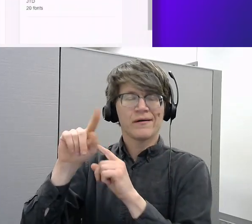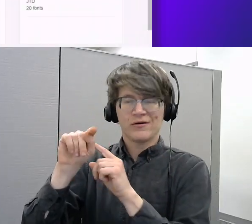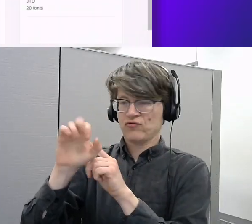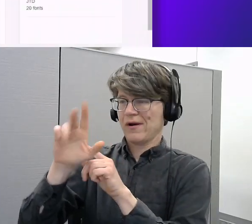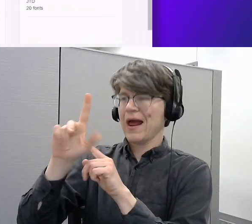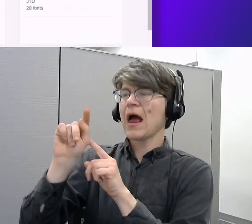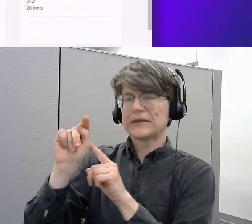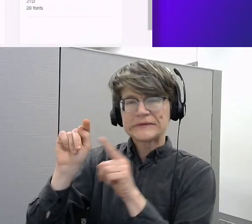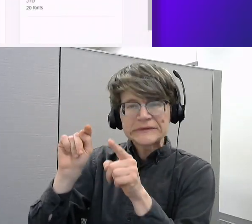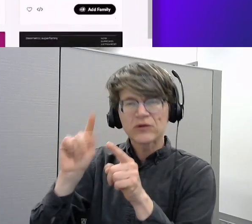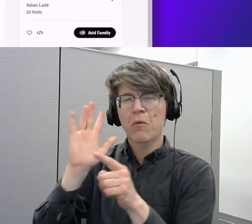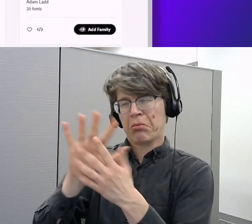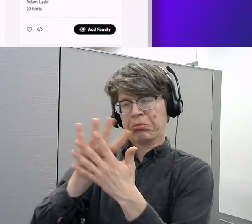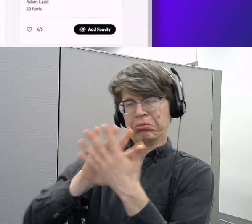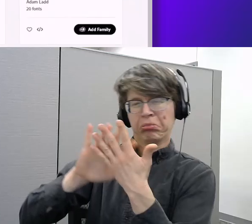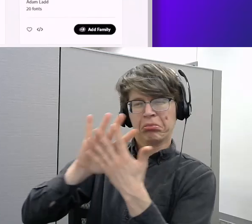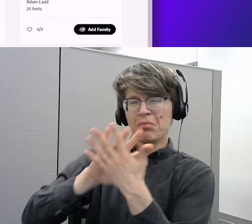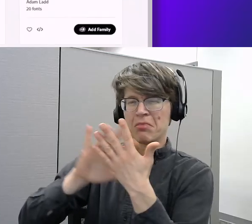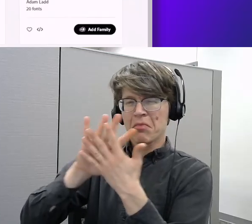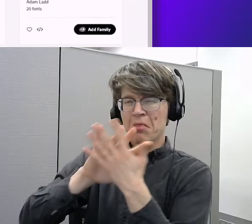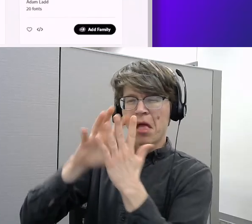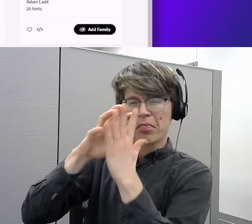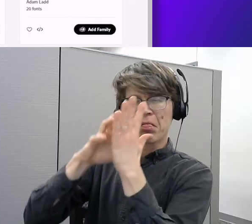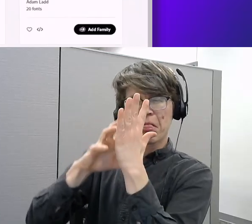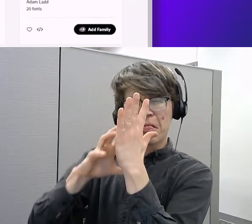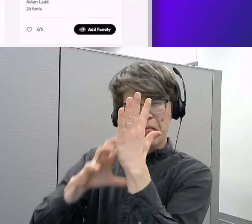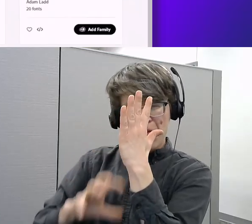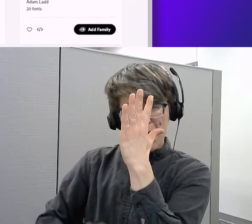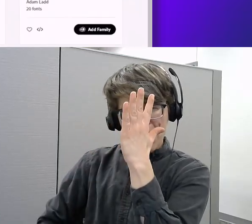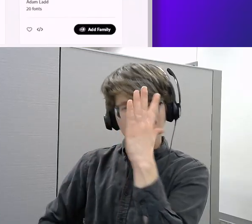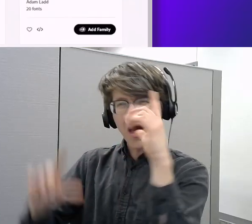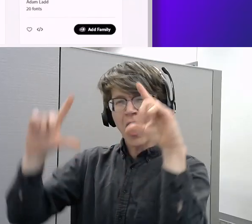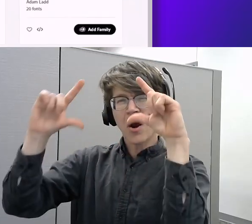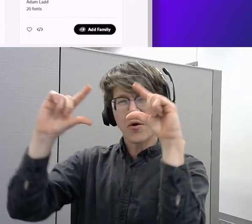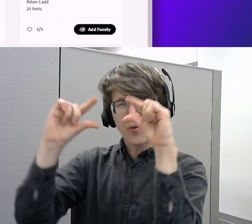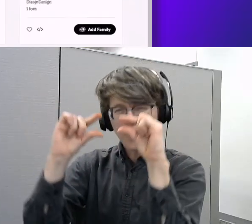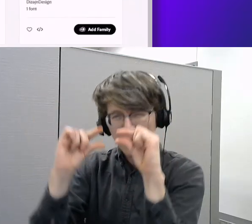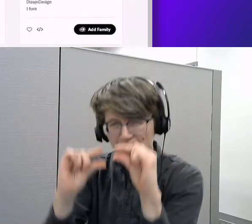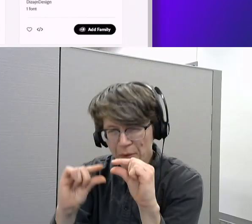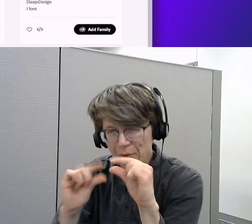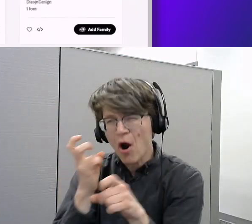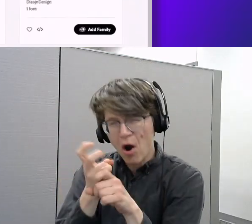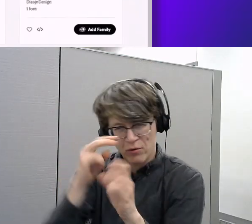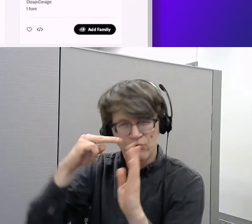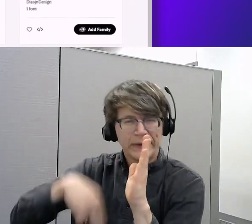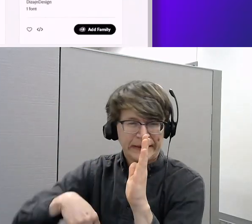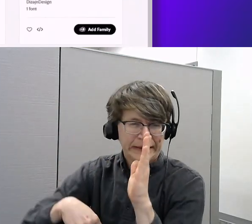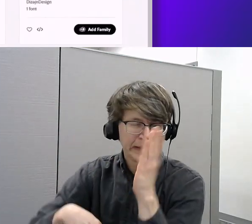significantly harder to see as you're getting into the smaller typefaces.